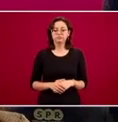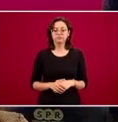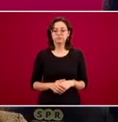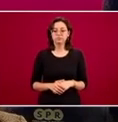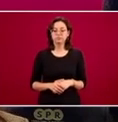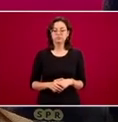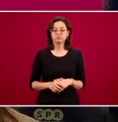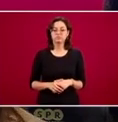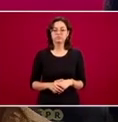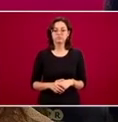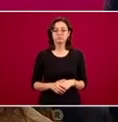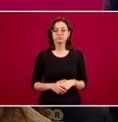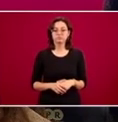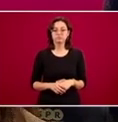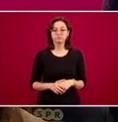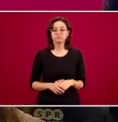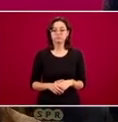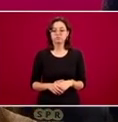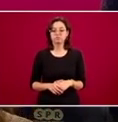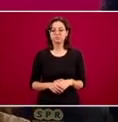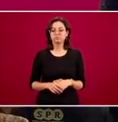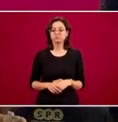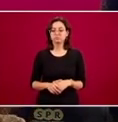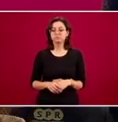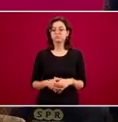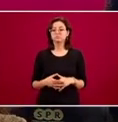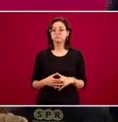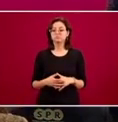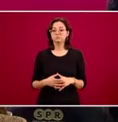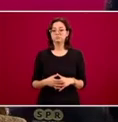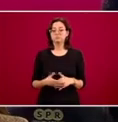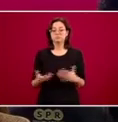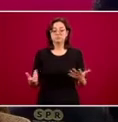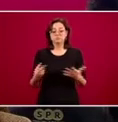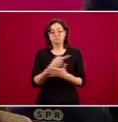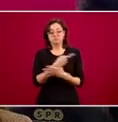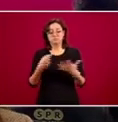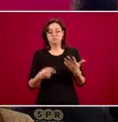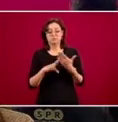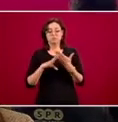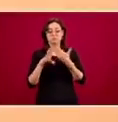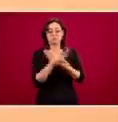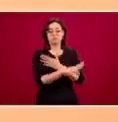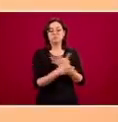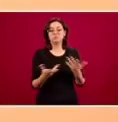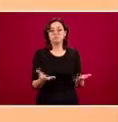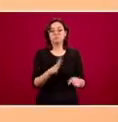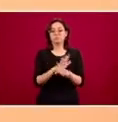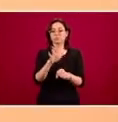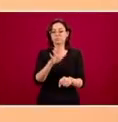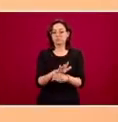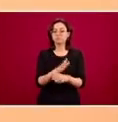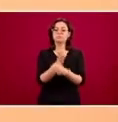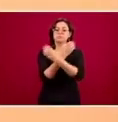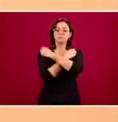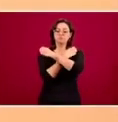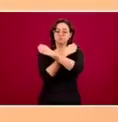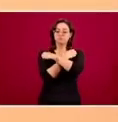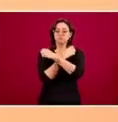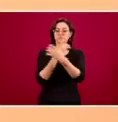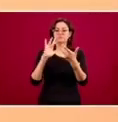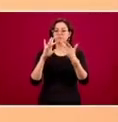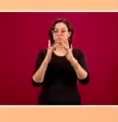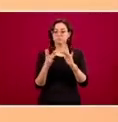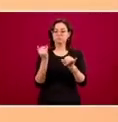through exercising every day, through talking with our friends, with our relatives, to expressing our